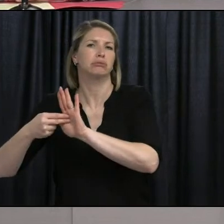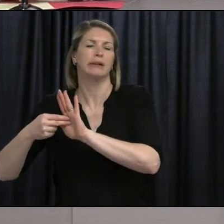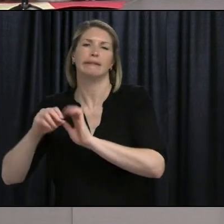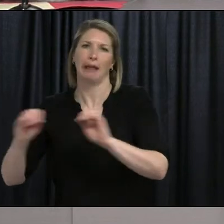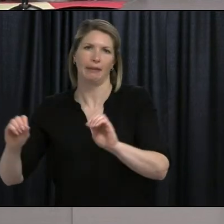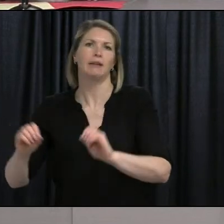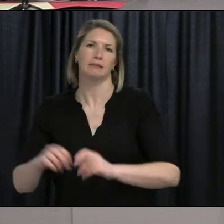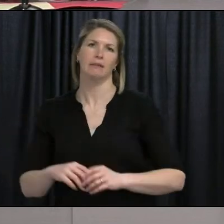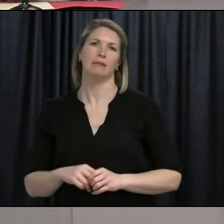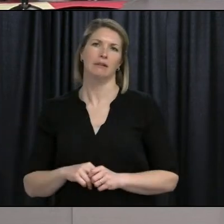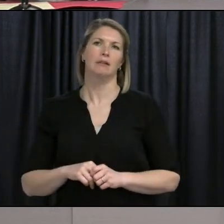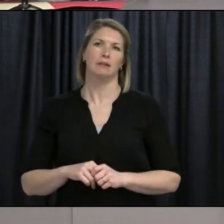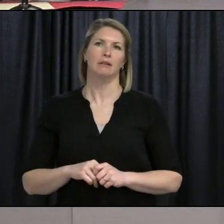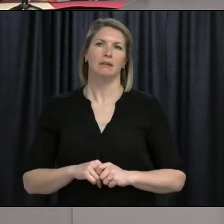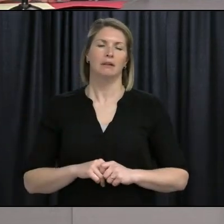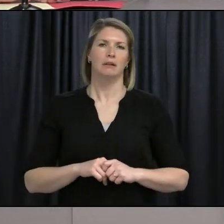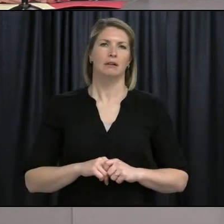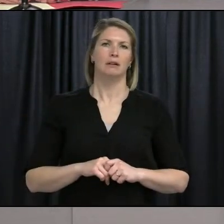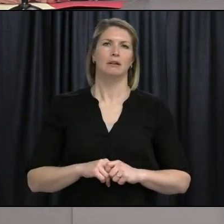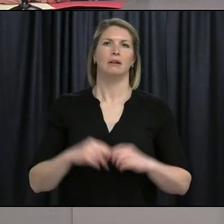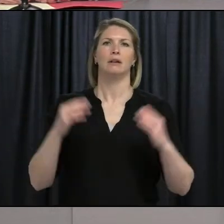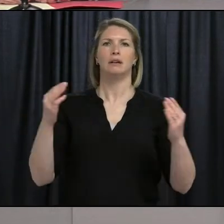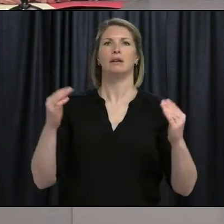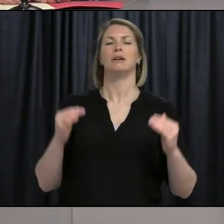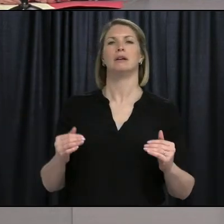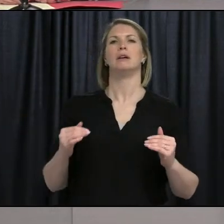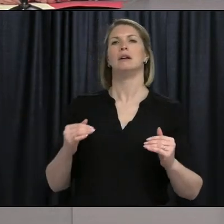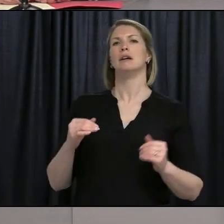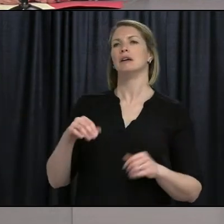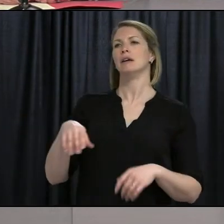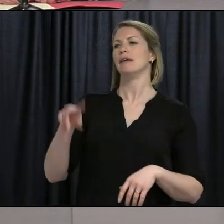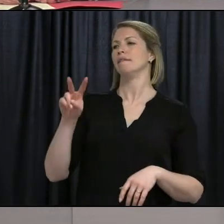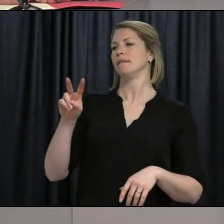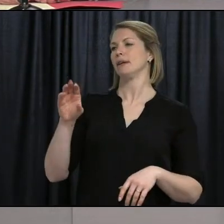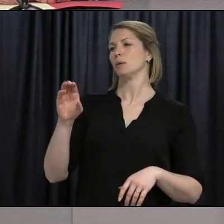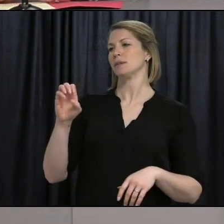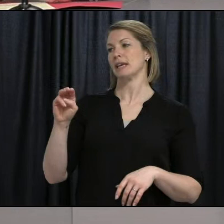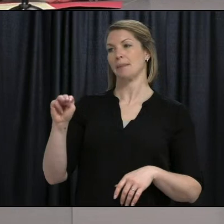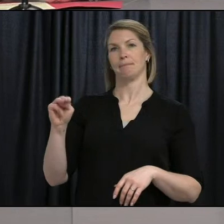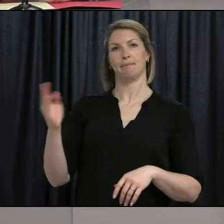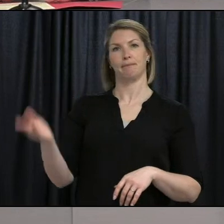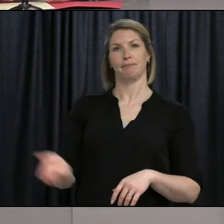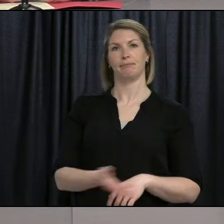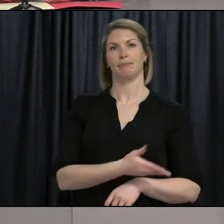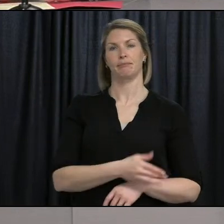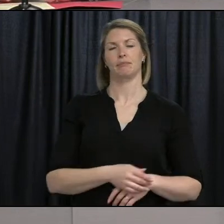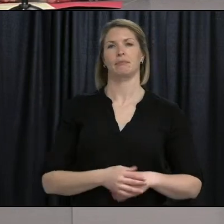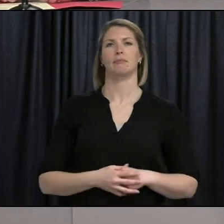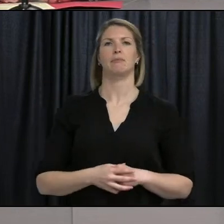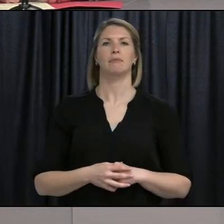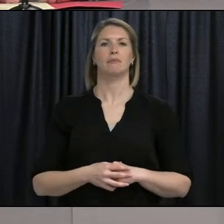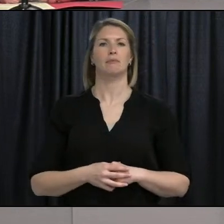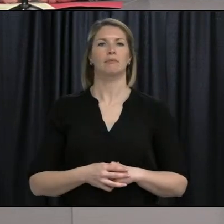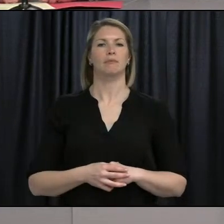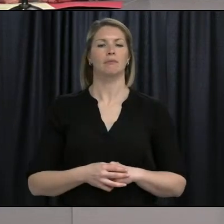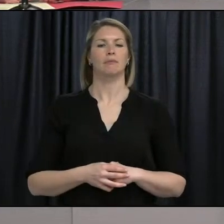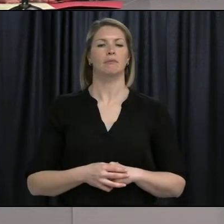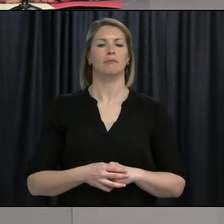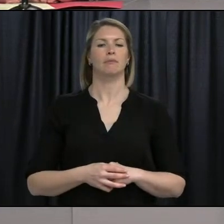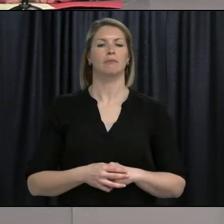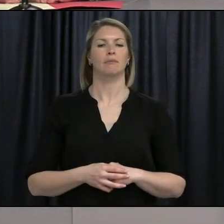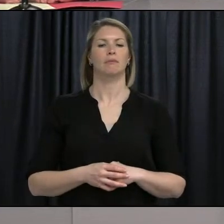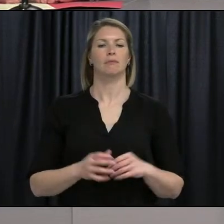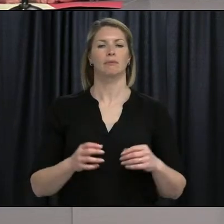Our next questions are from Richard Duggan with VOCM. Please go ahead. Thank you. So for the move to